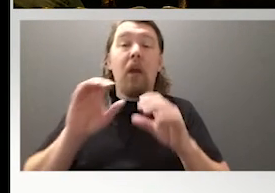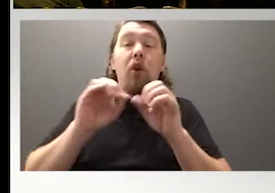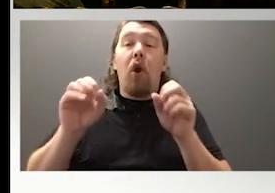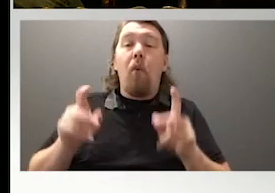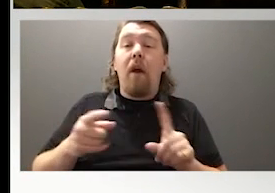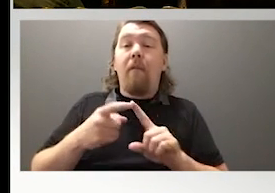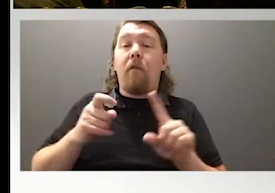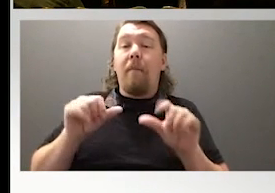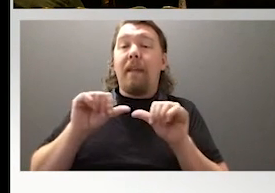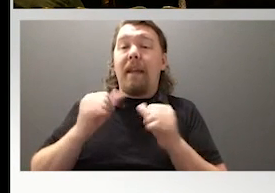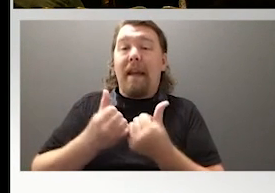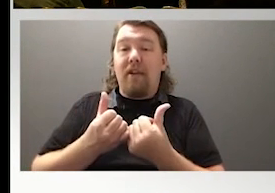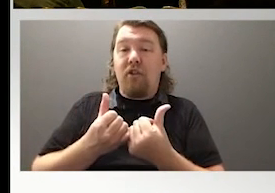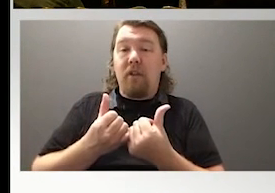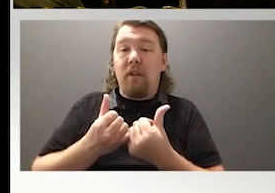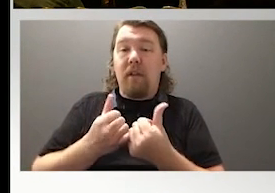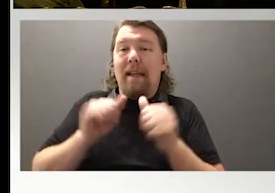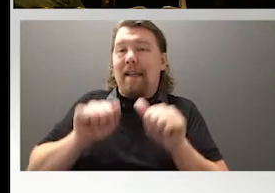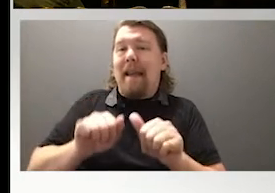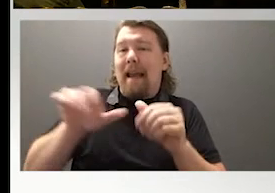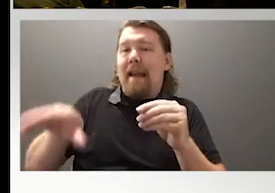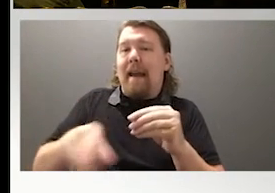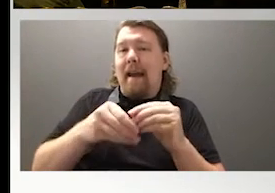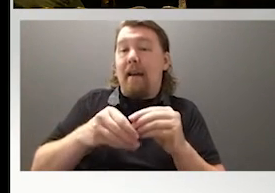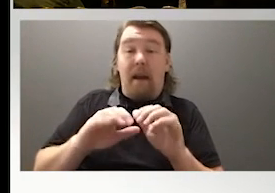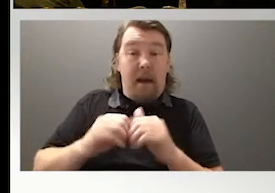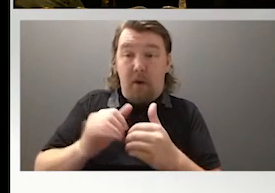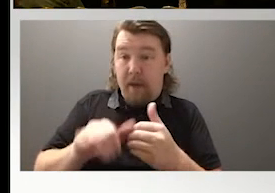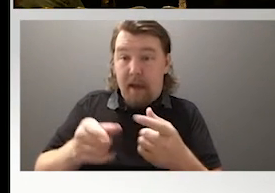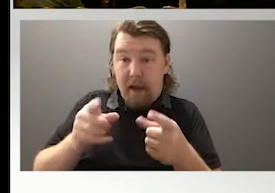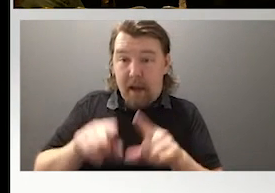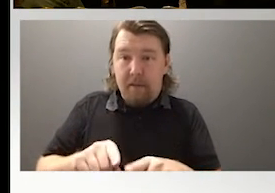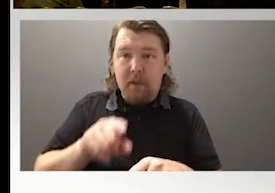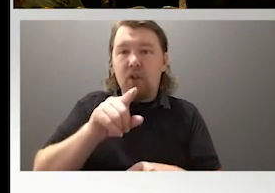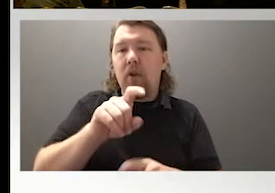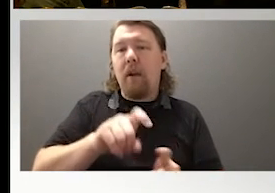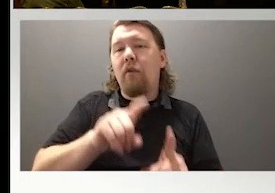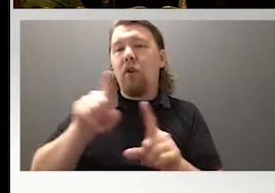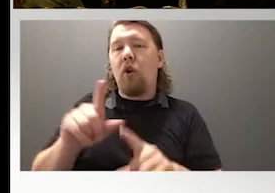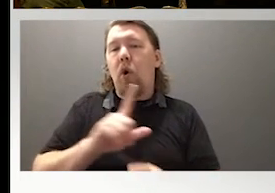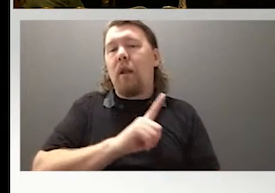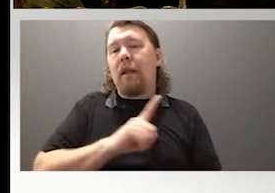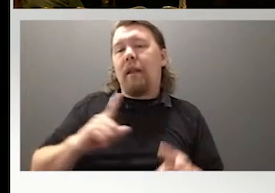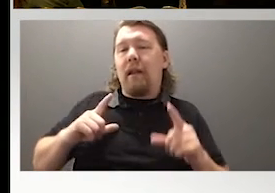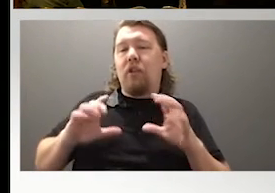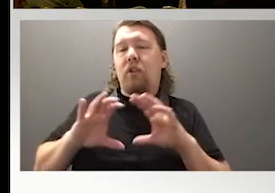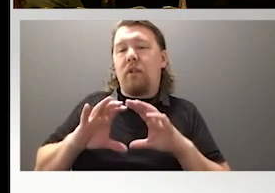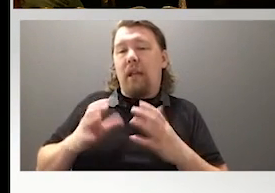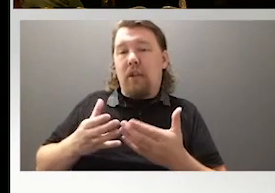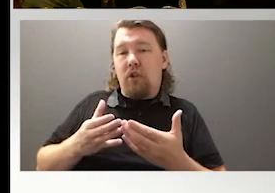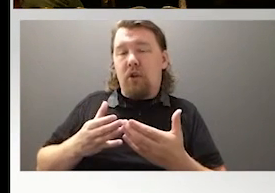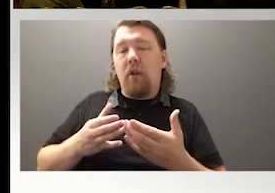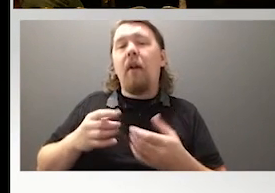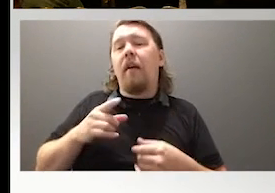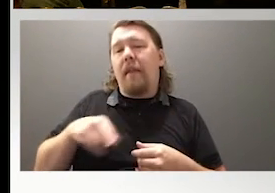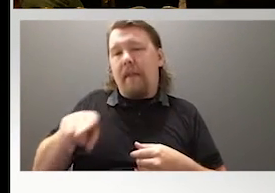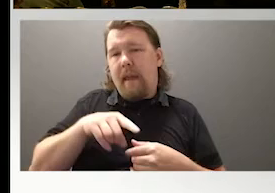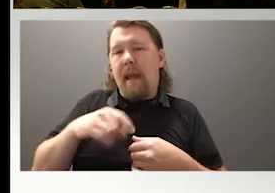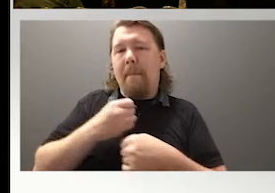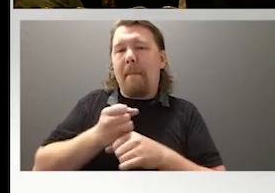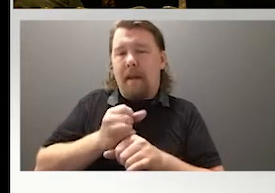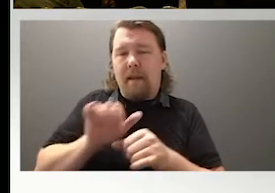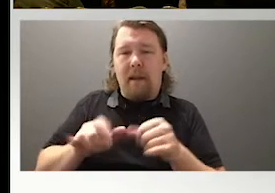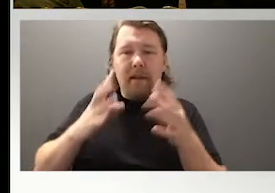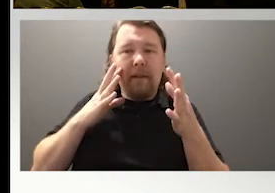nobody from the agency can add syndromes. The way that happens is you would have to go to the legislature, and the legislature makes those